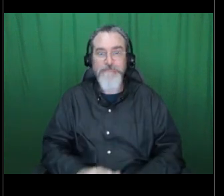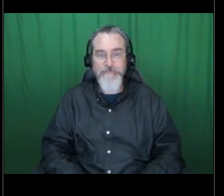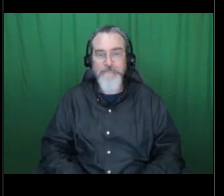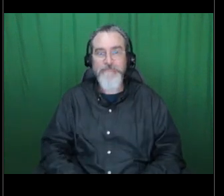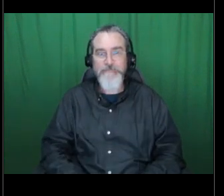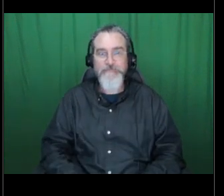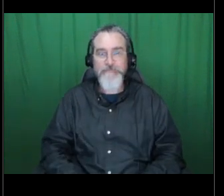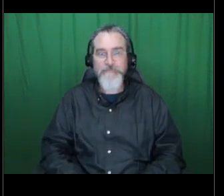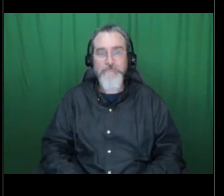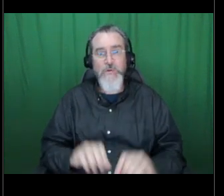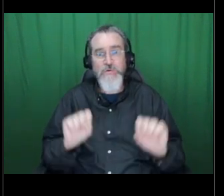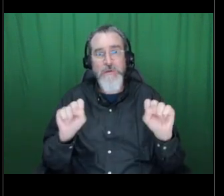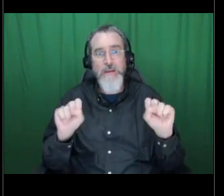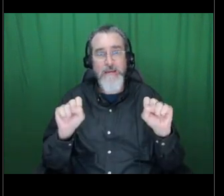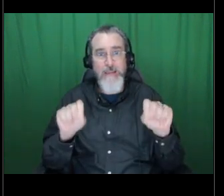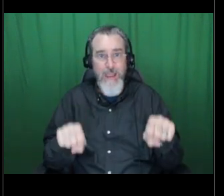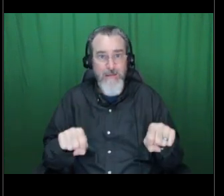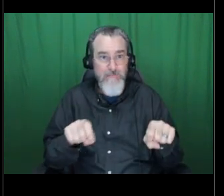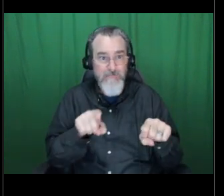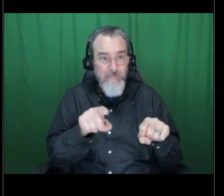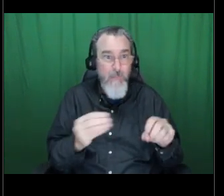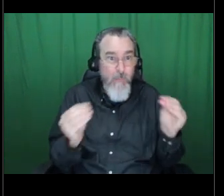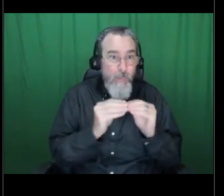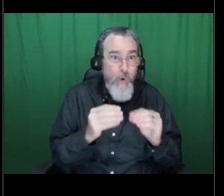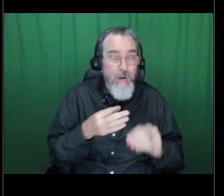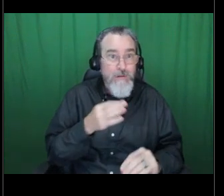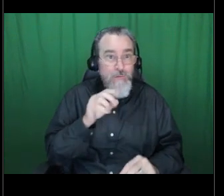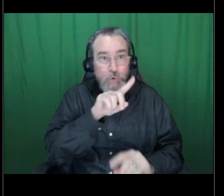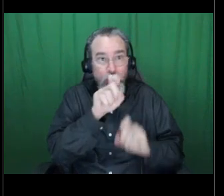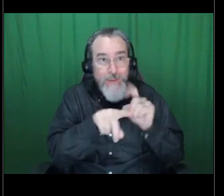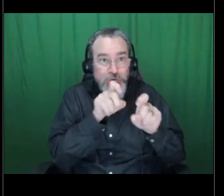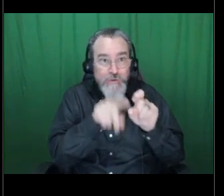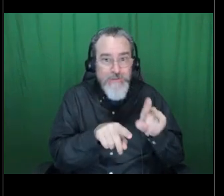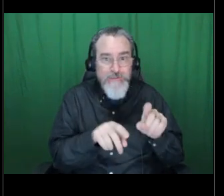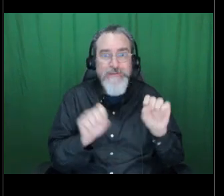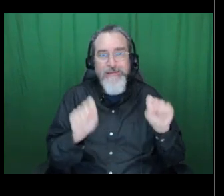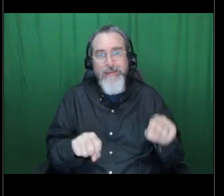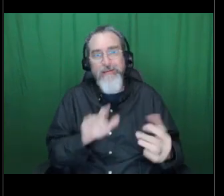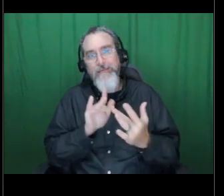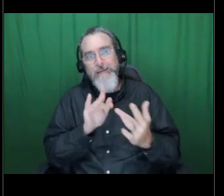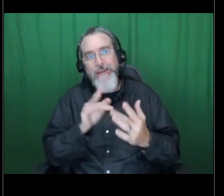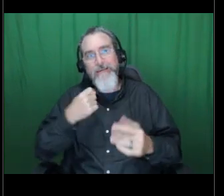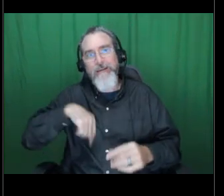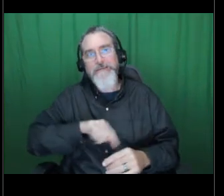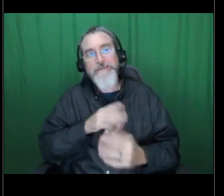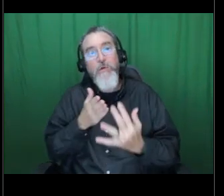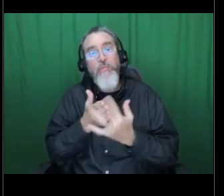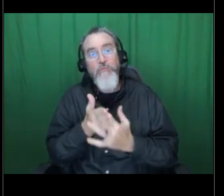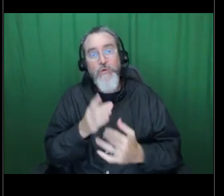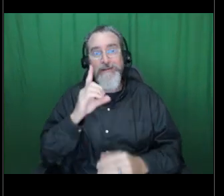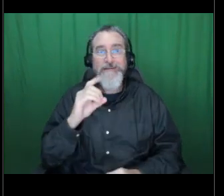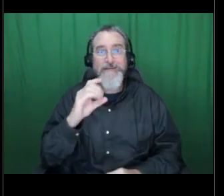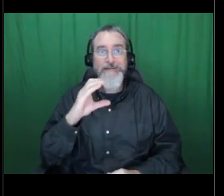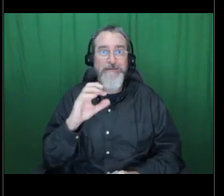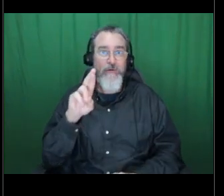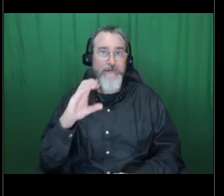Please contact us with further questions via the DCRC by